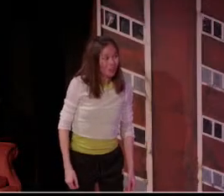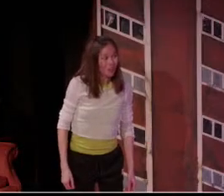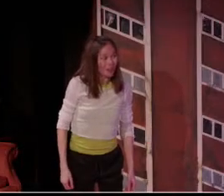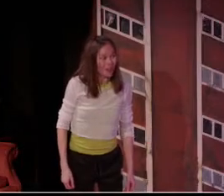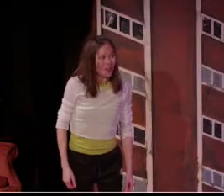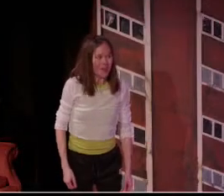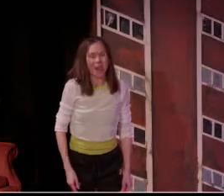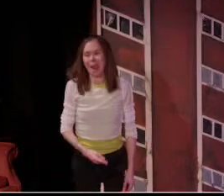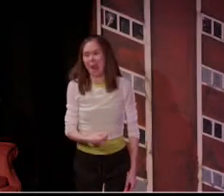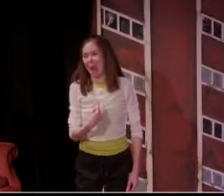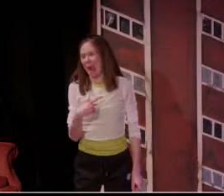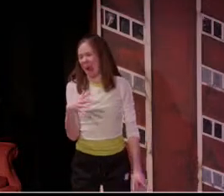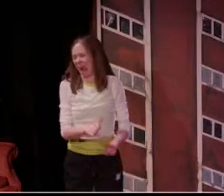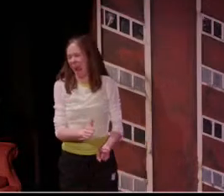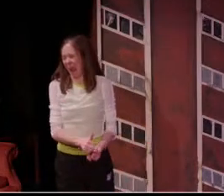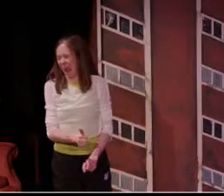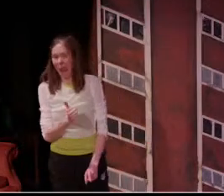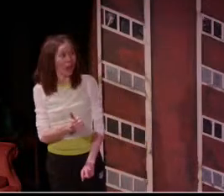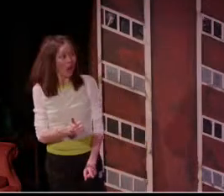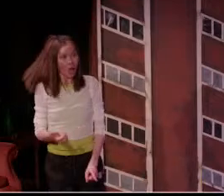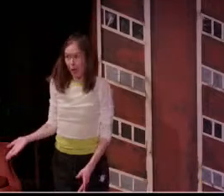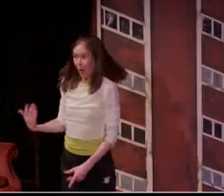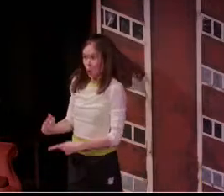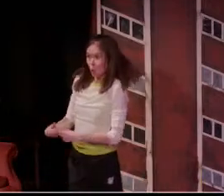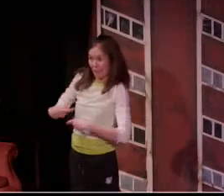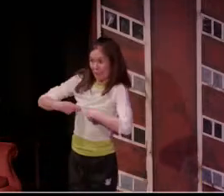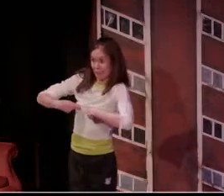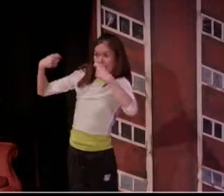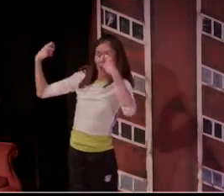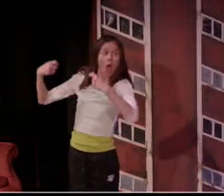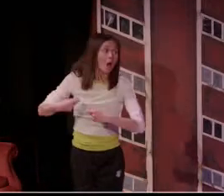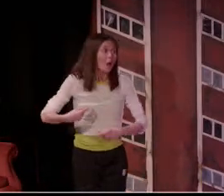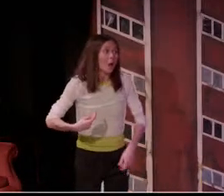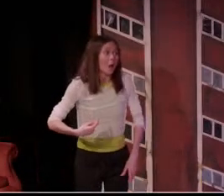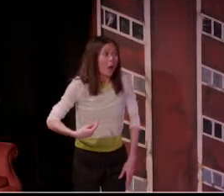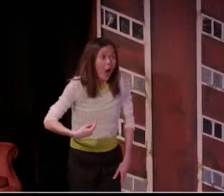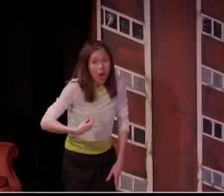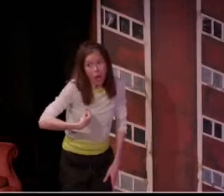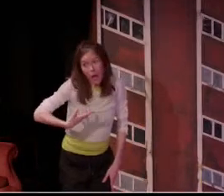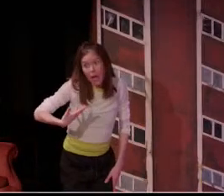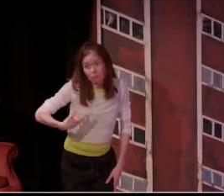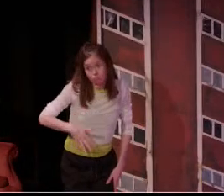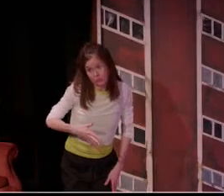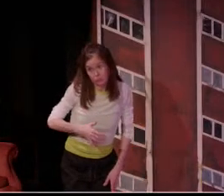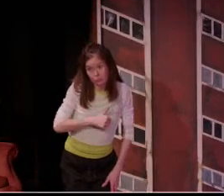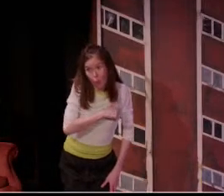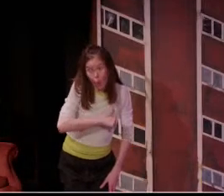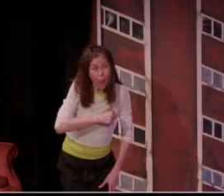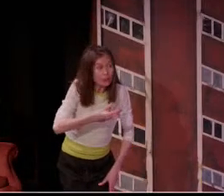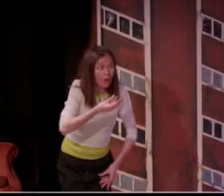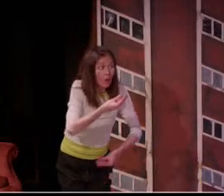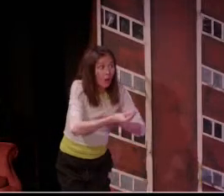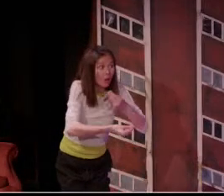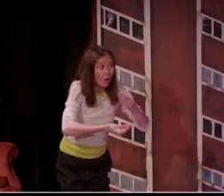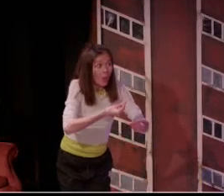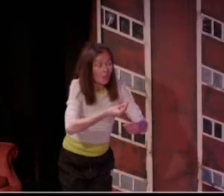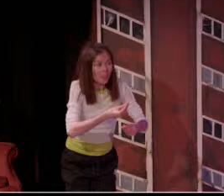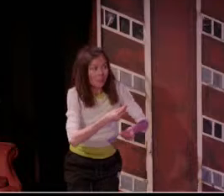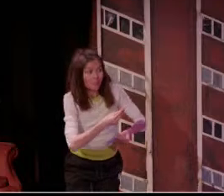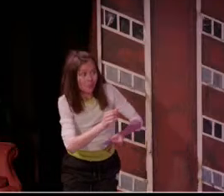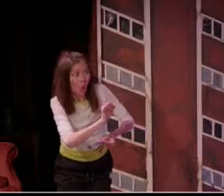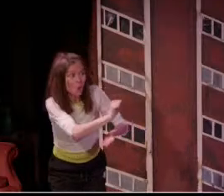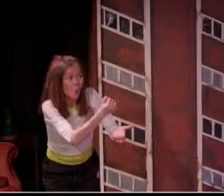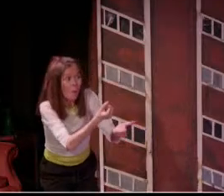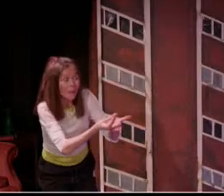I know him well enough. Undress and quickly. See, I have been earnest with you and therefore cannot, in conscience, take more of